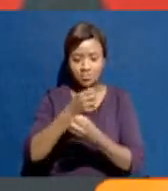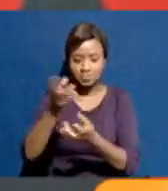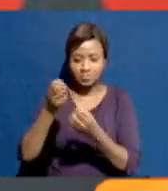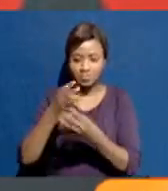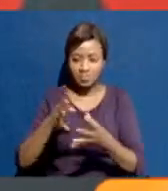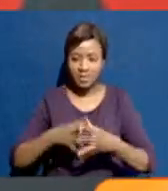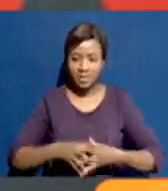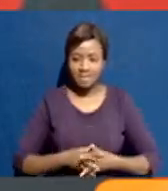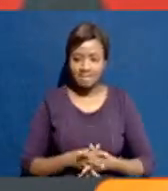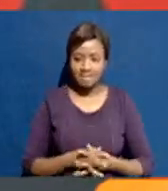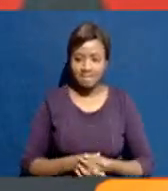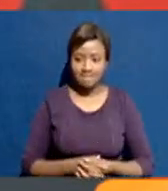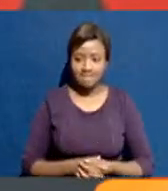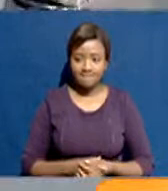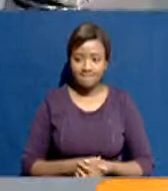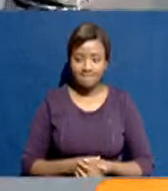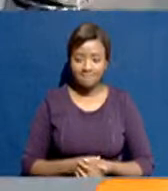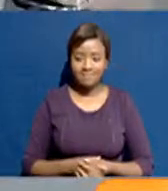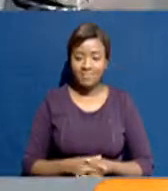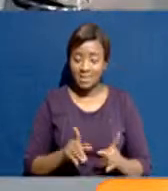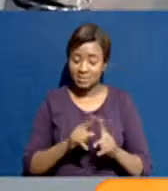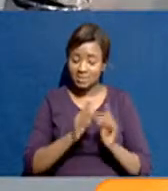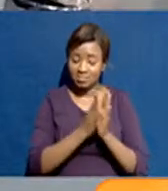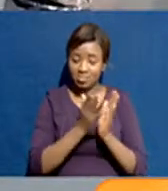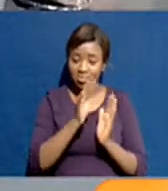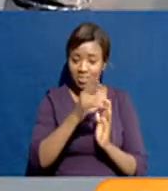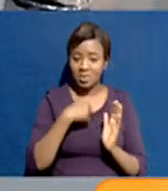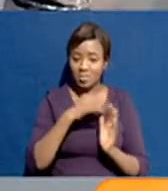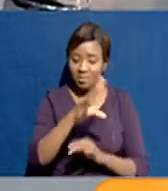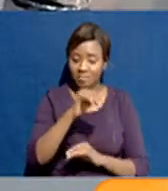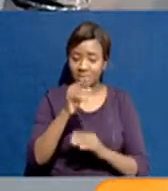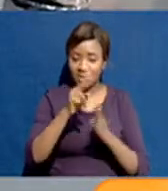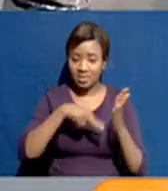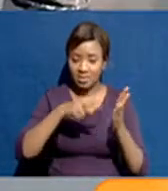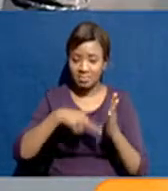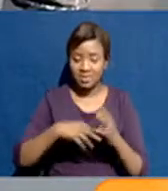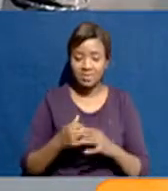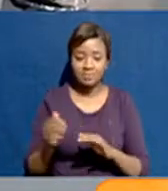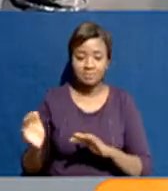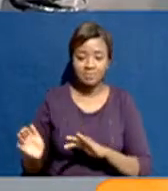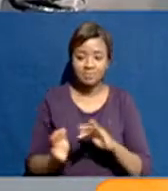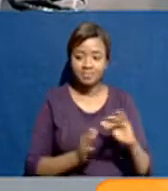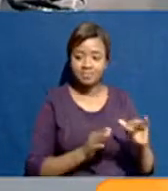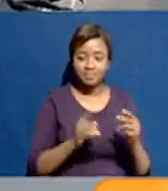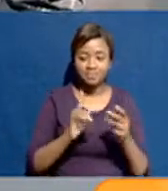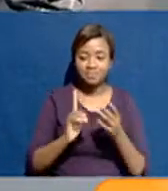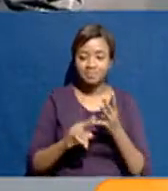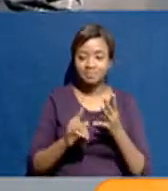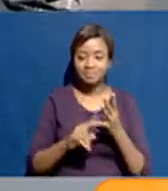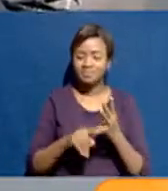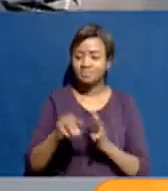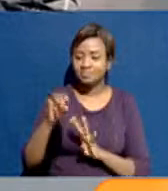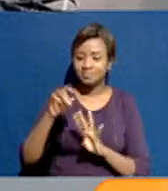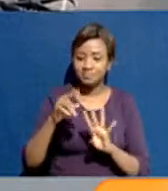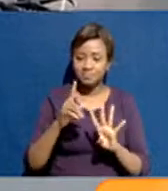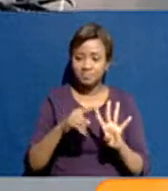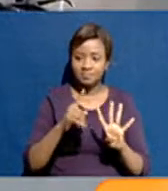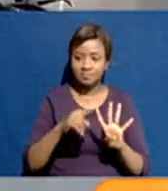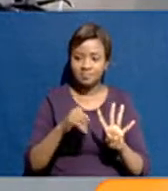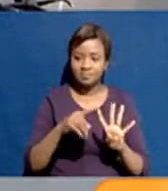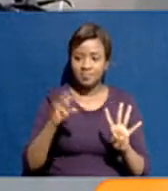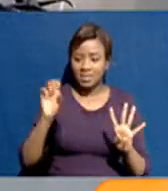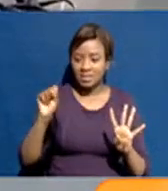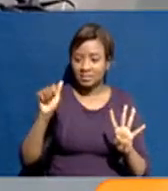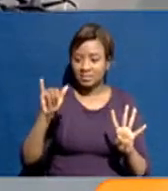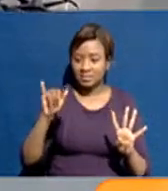summary, and we'll definitely get your book and see what happens there. And Said, in the village, and I know you're dealing with people in Kwale most of the